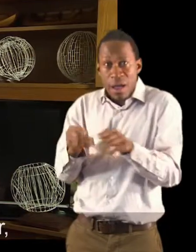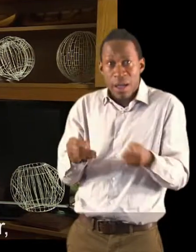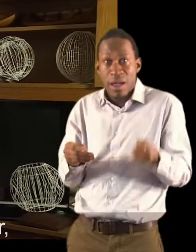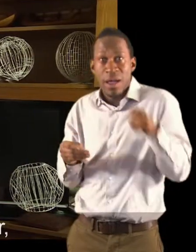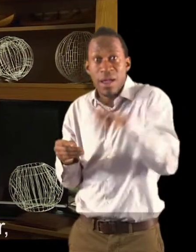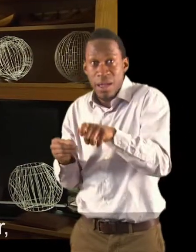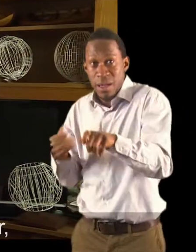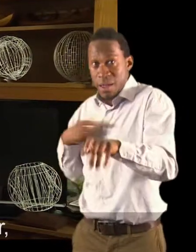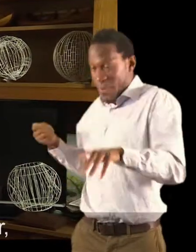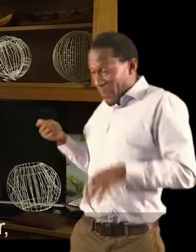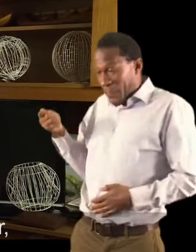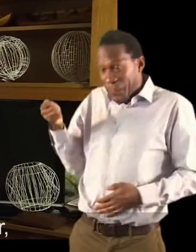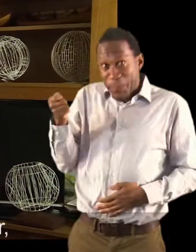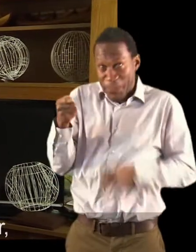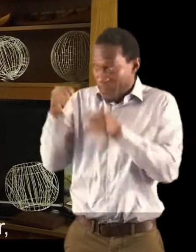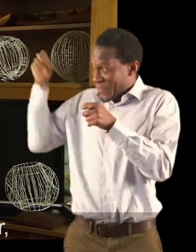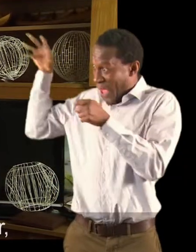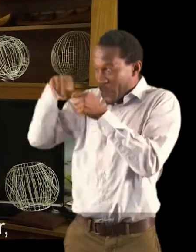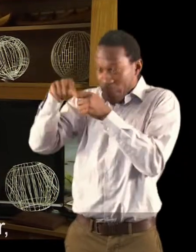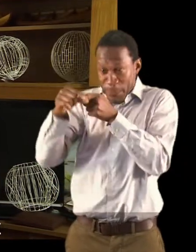shine it on the paper,